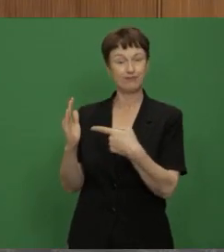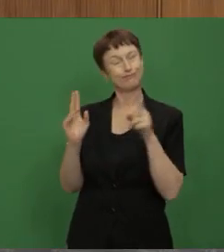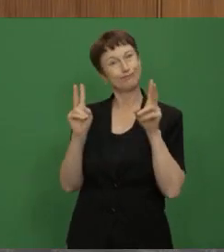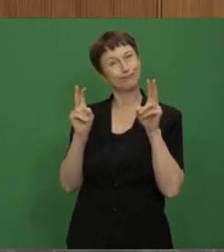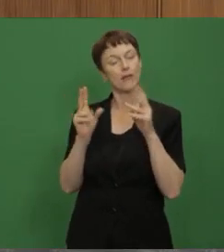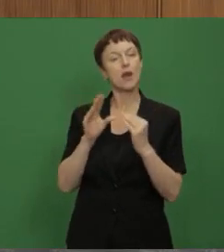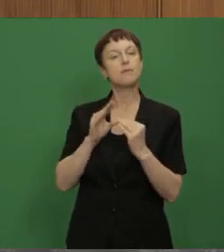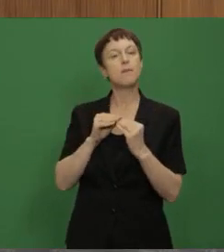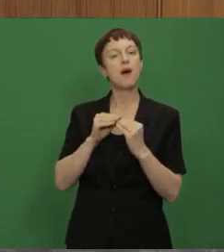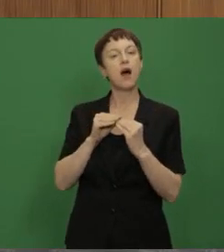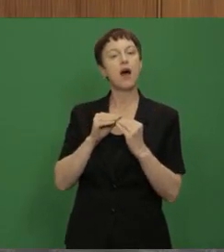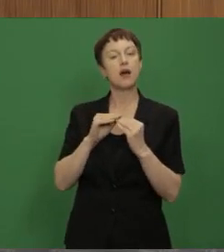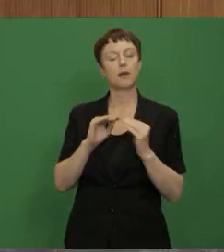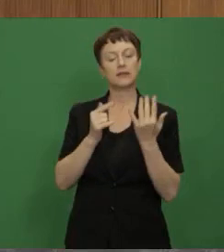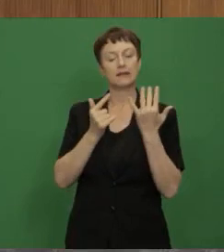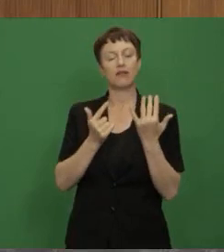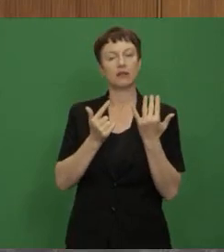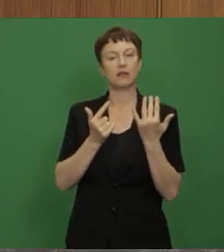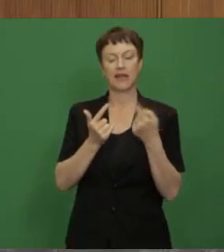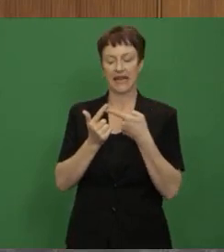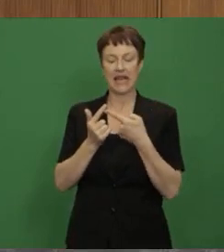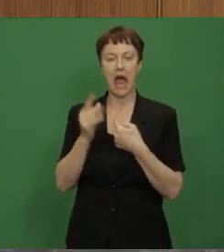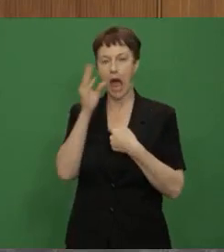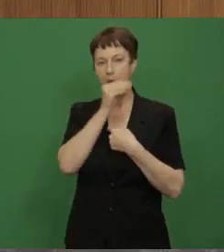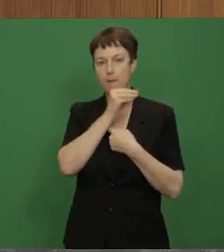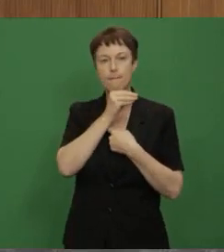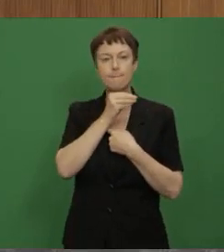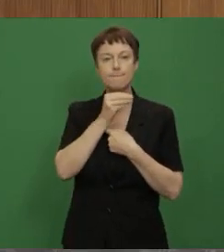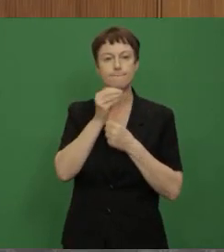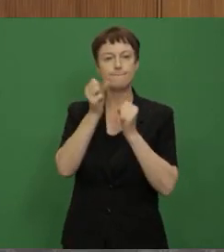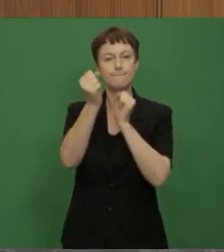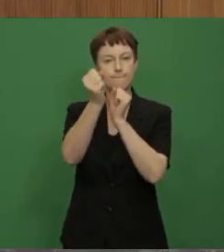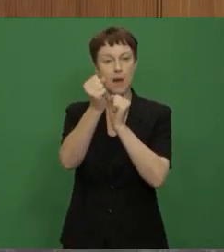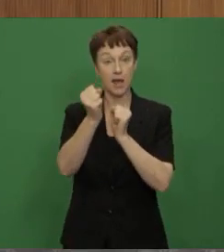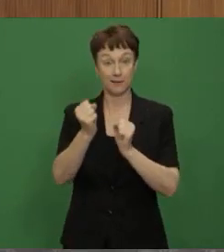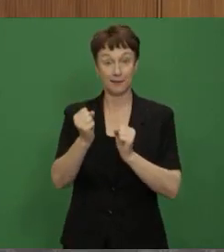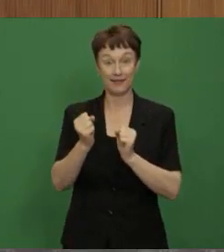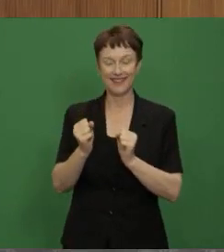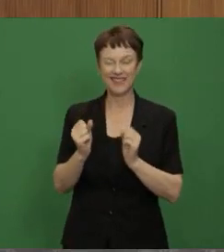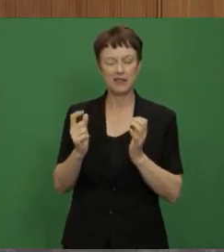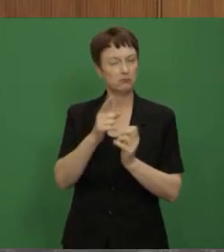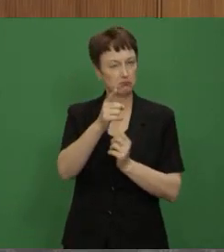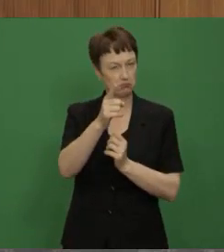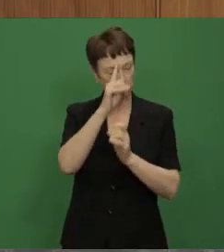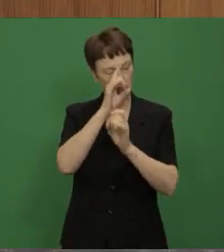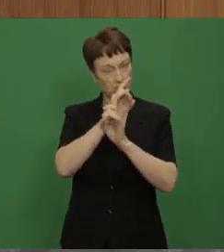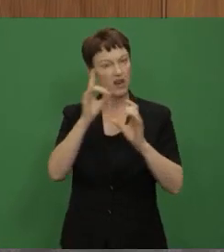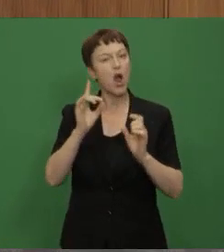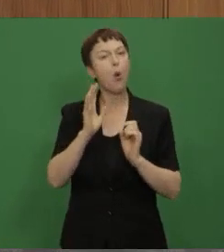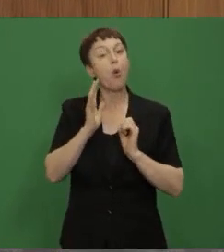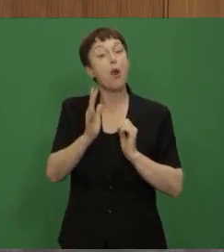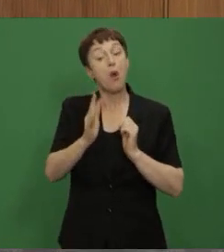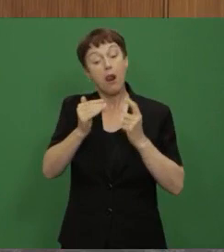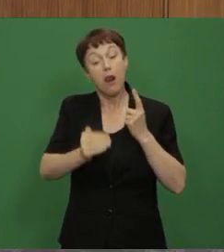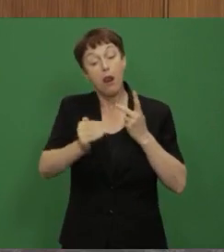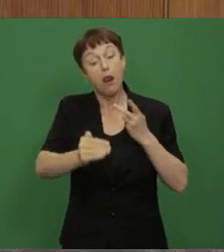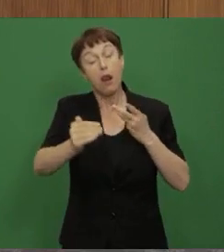any ideas of the schedule of at which the 25 basis points should actually be taking